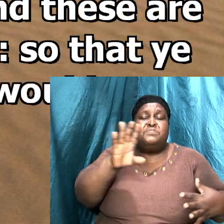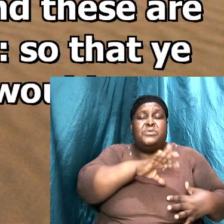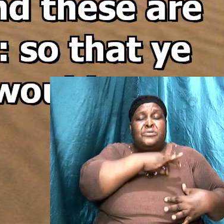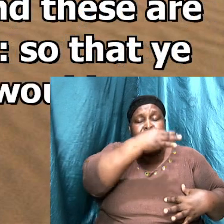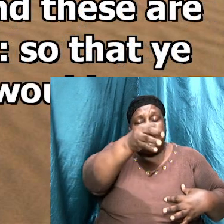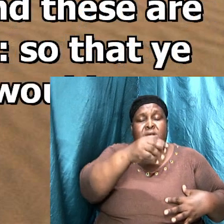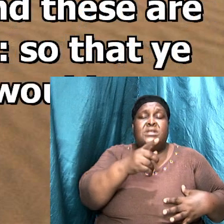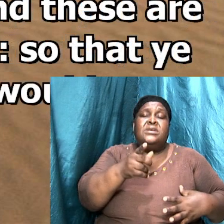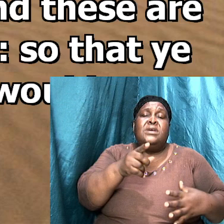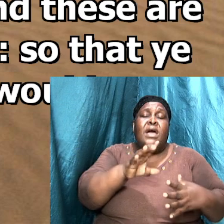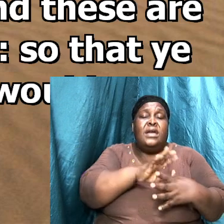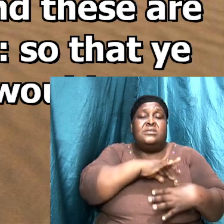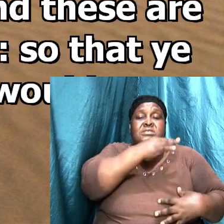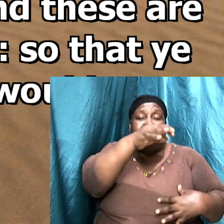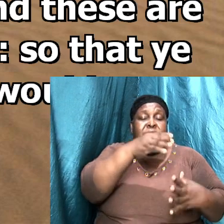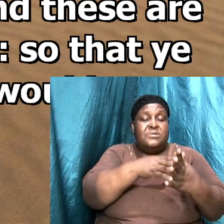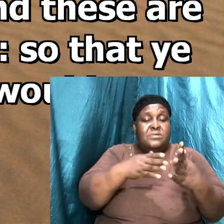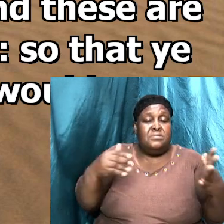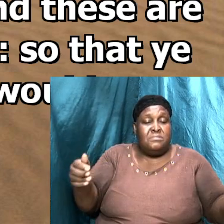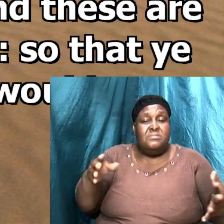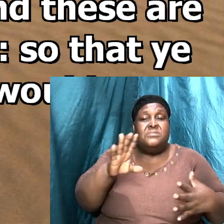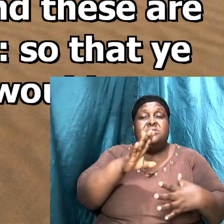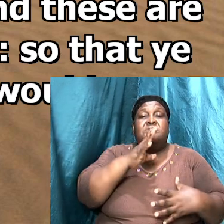and the Spirit against the flesh